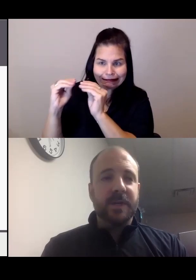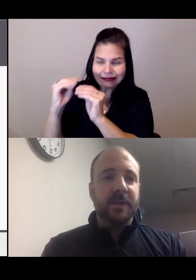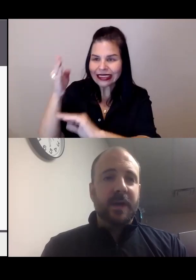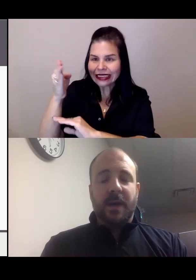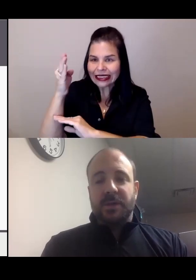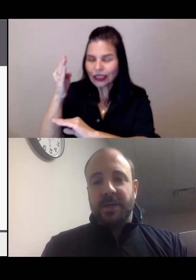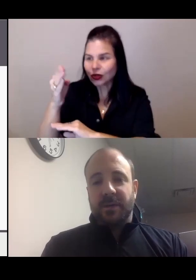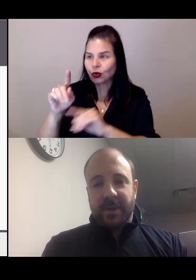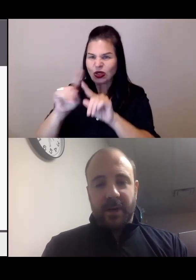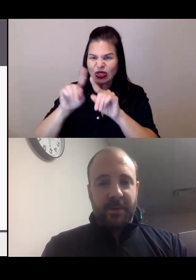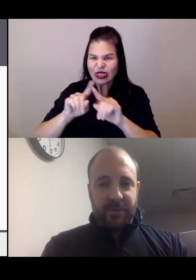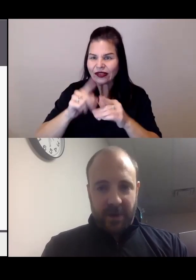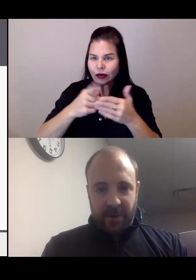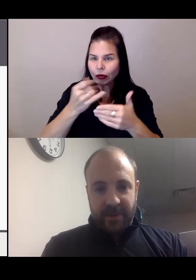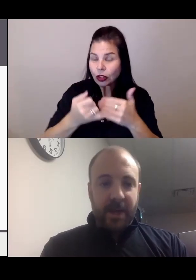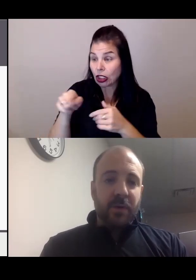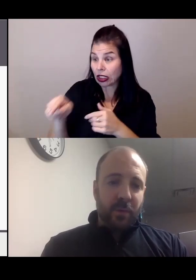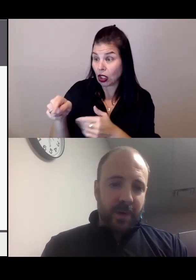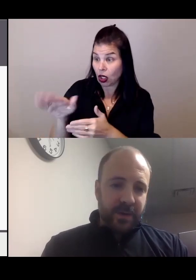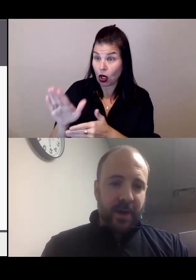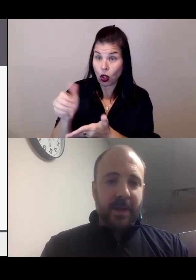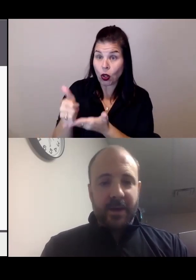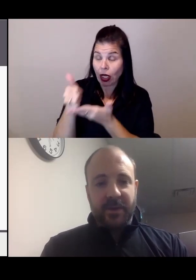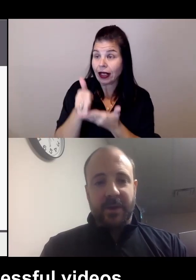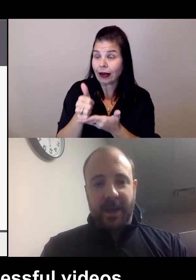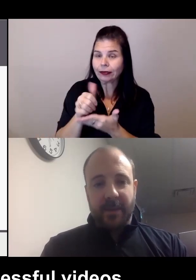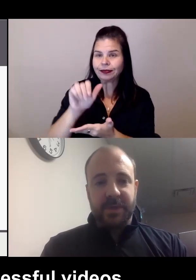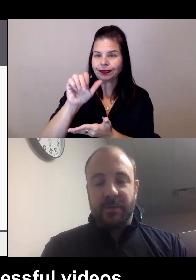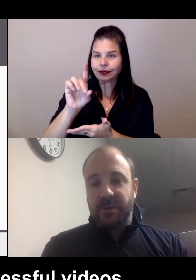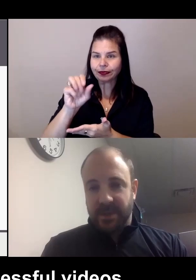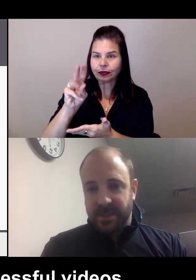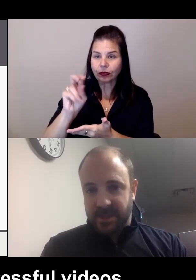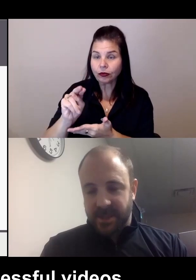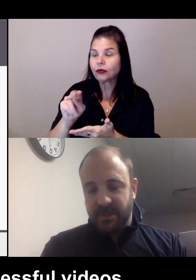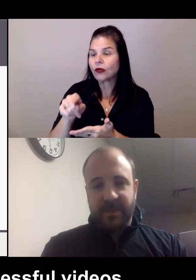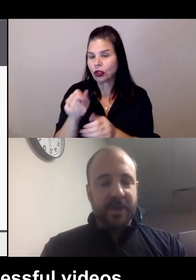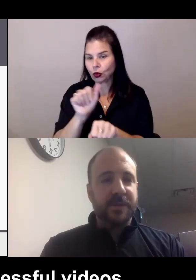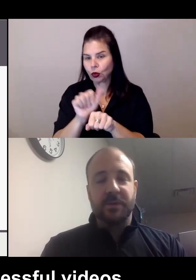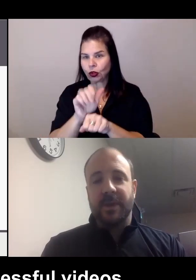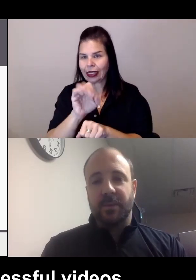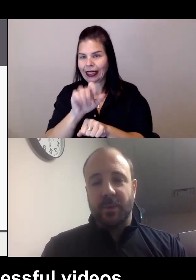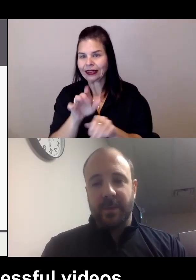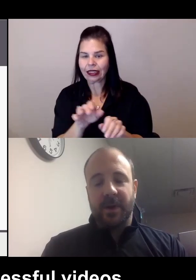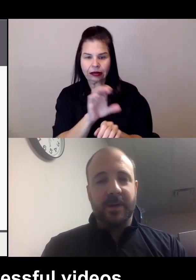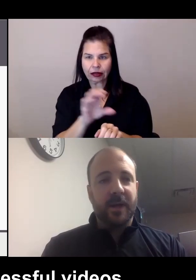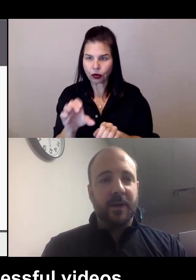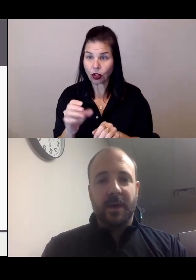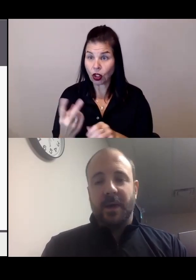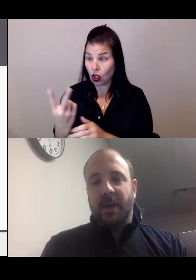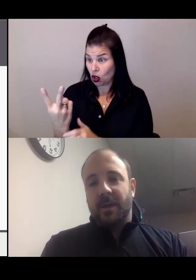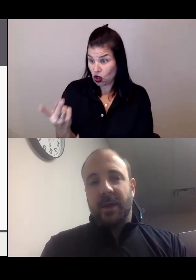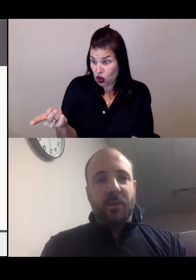Connect project. She, with the help of Dawn Oviedo, who worked on the ASL and captioning for the 26 accessible videos, the two of them put a webinar